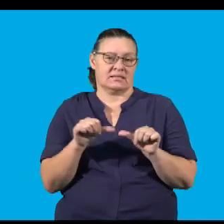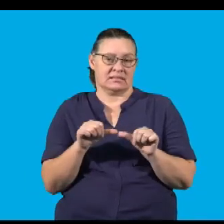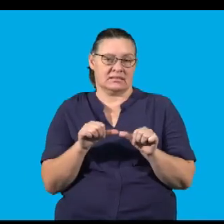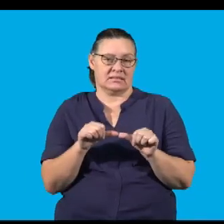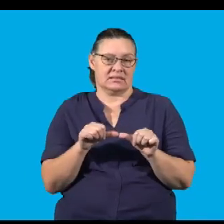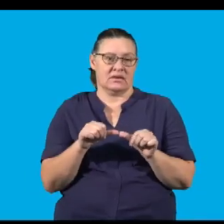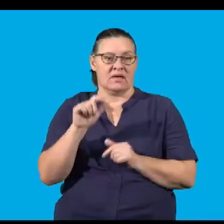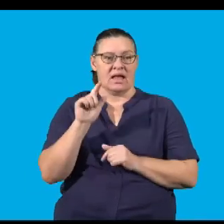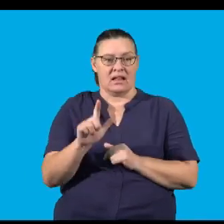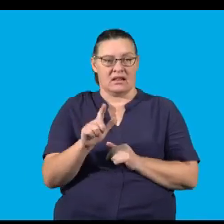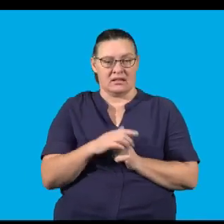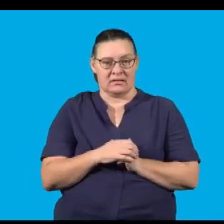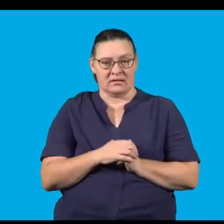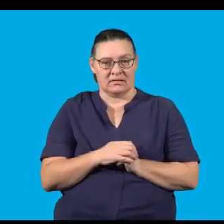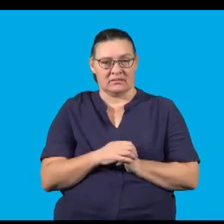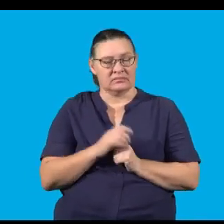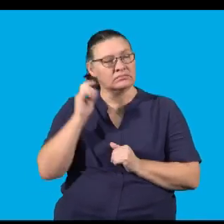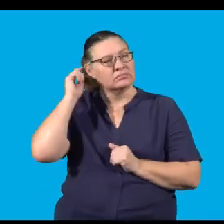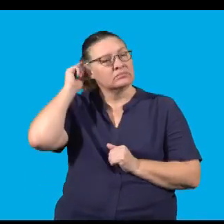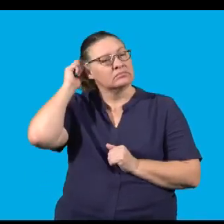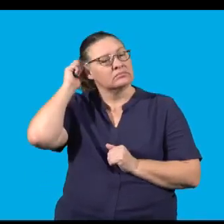size of